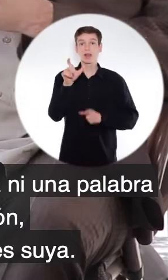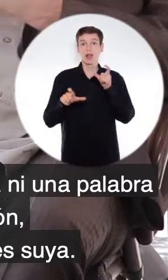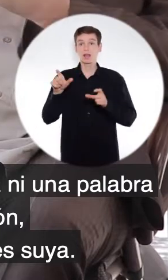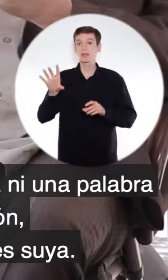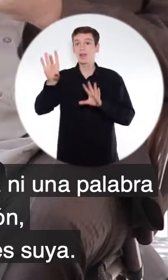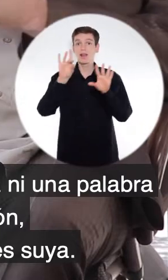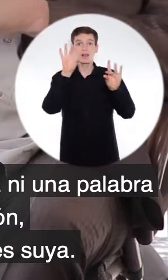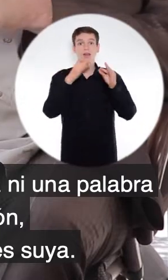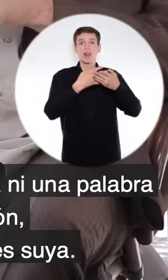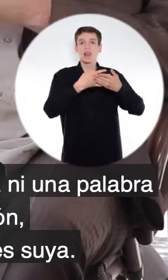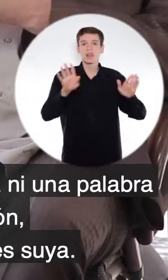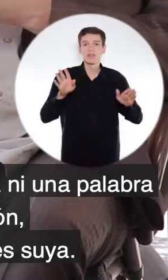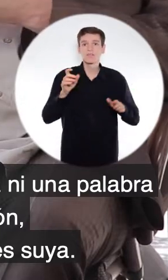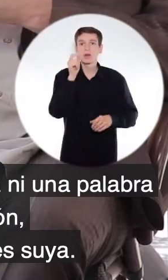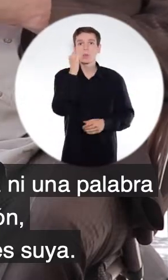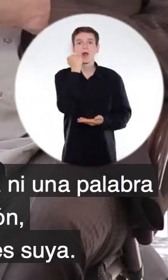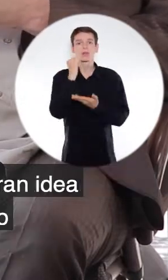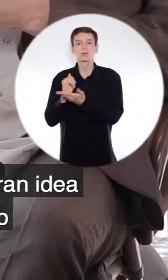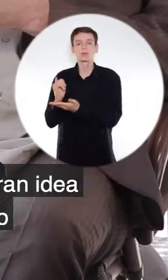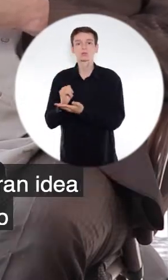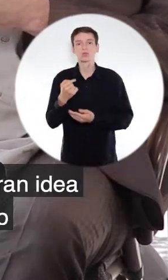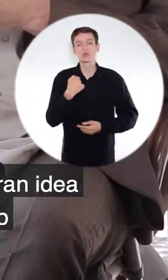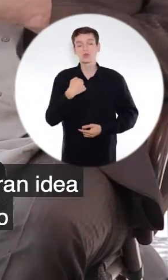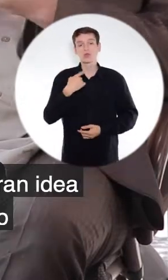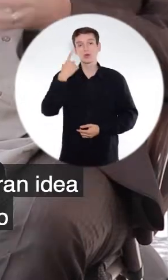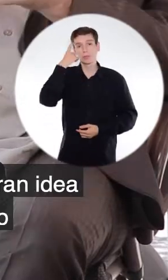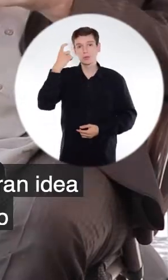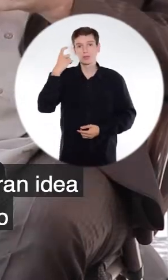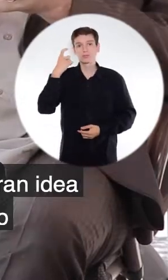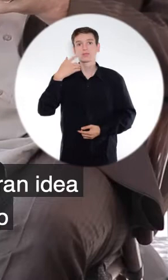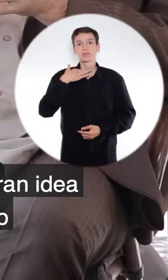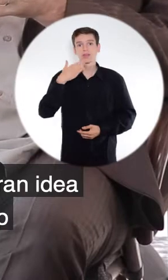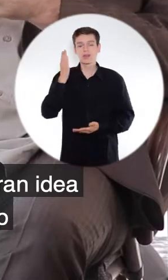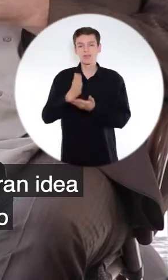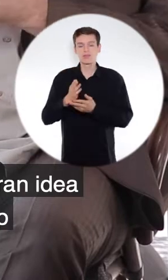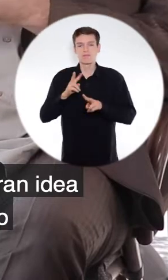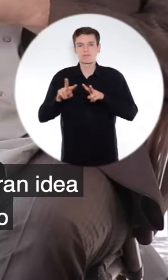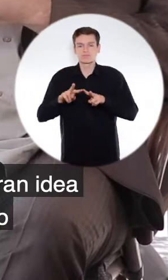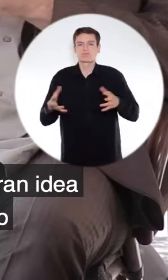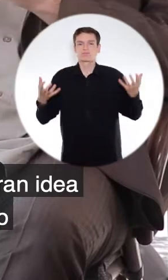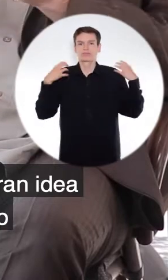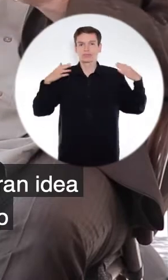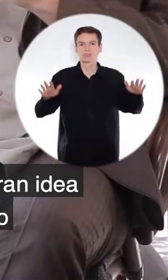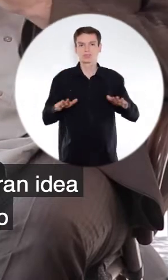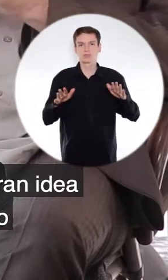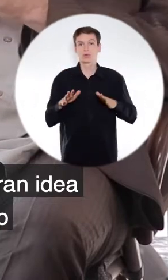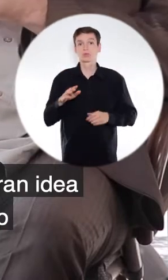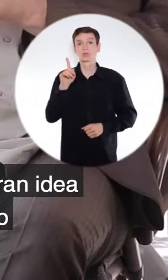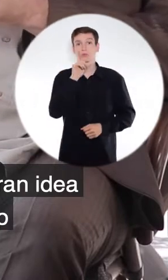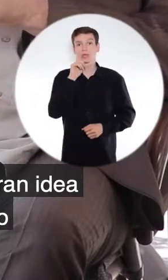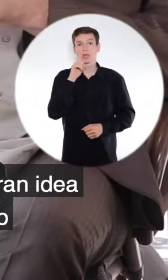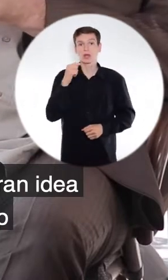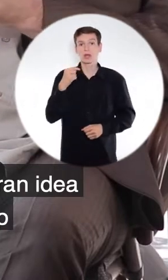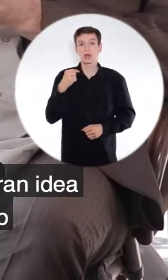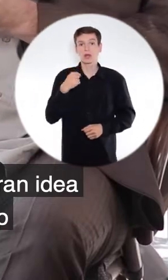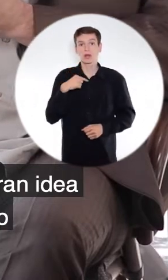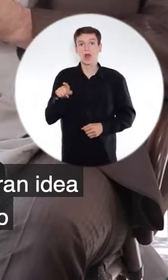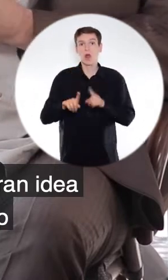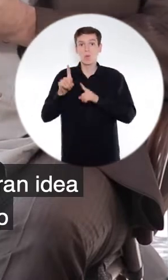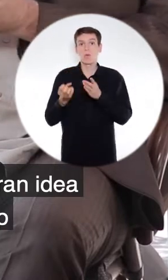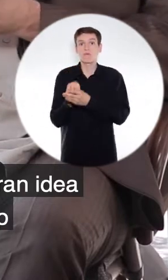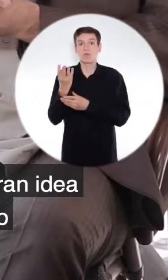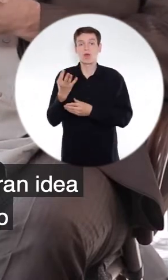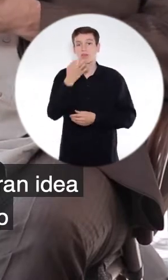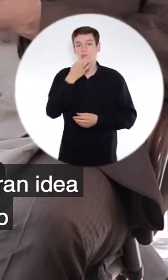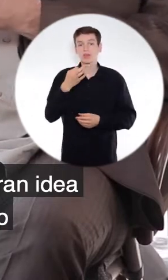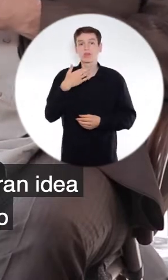importance, because people would feel like it was theirs. They chose the institutions themselves as a matter of free choice. And, you